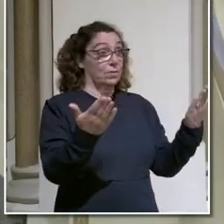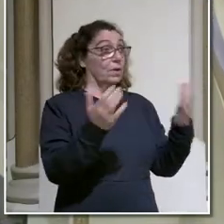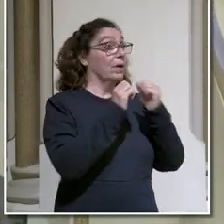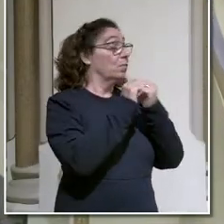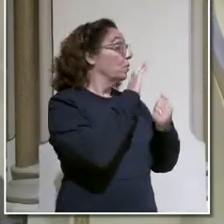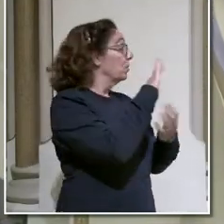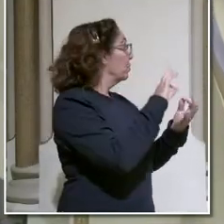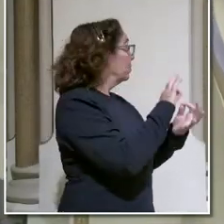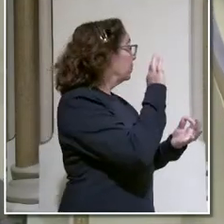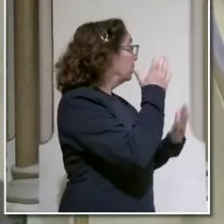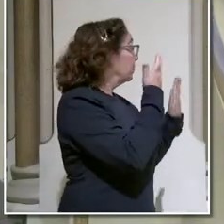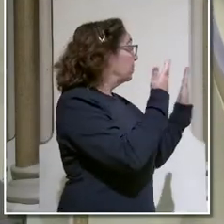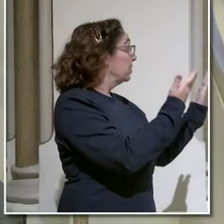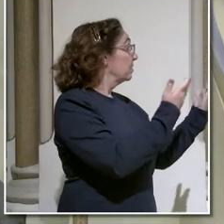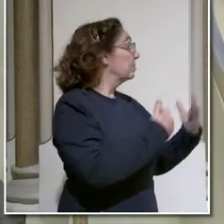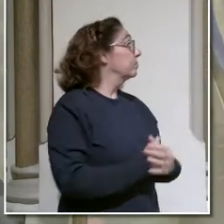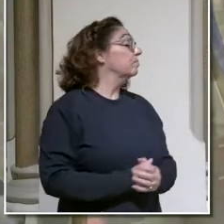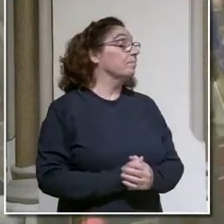your spirit.